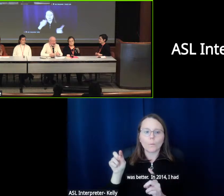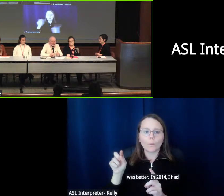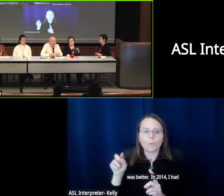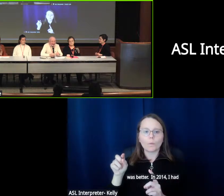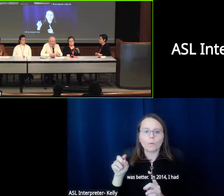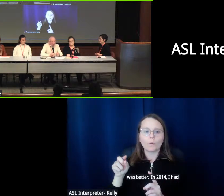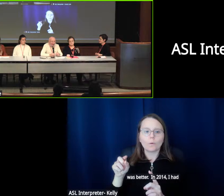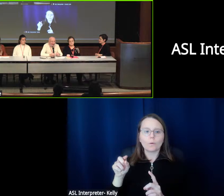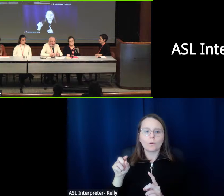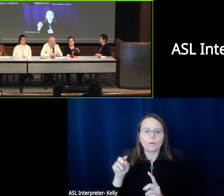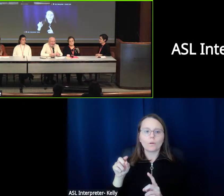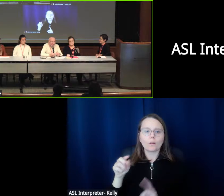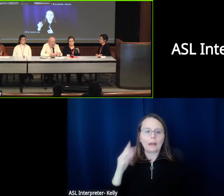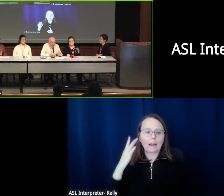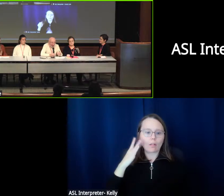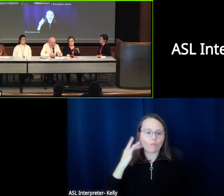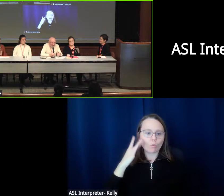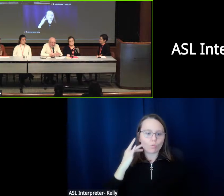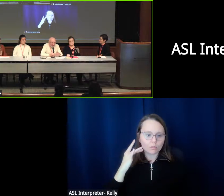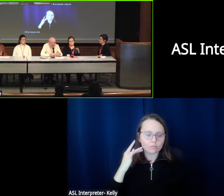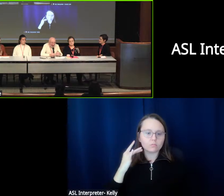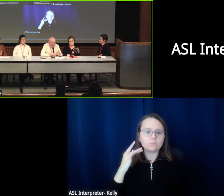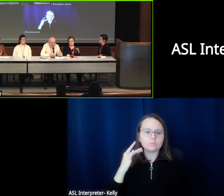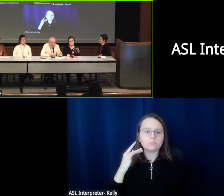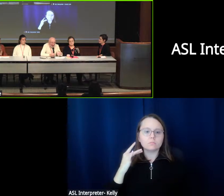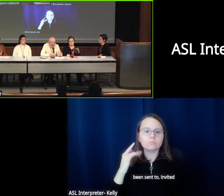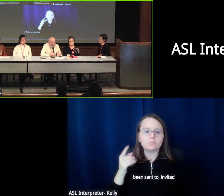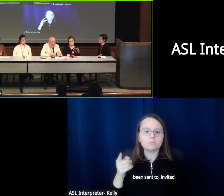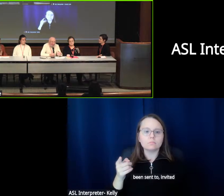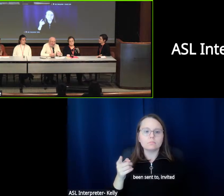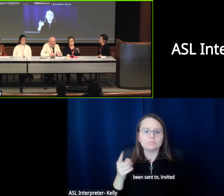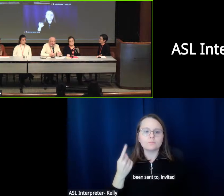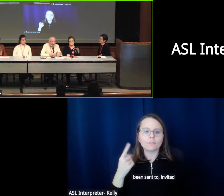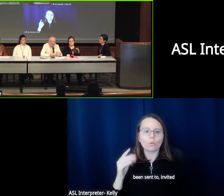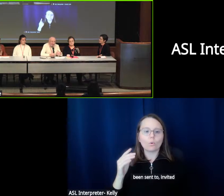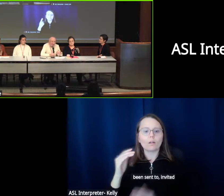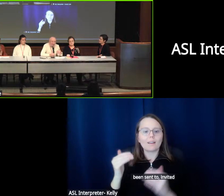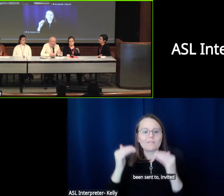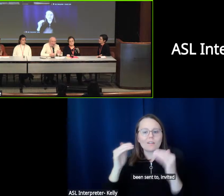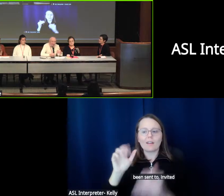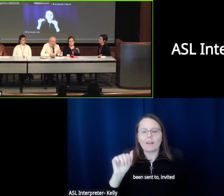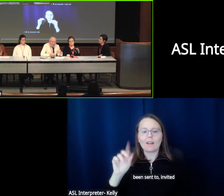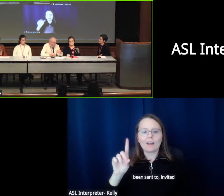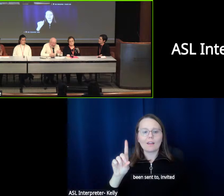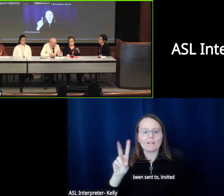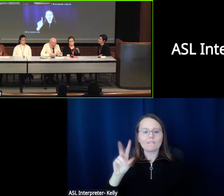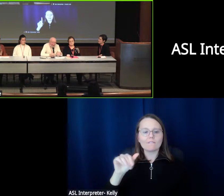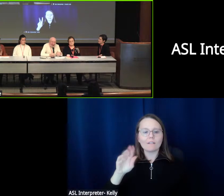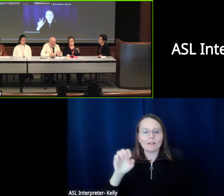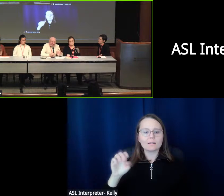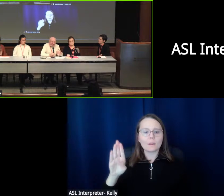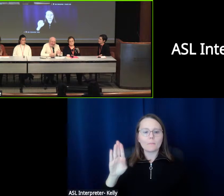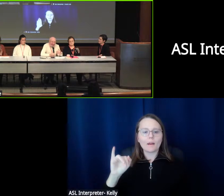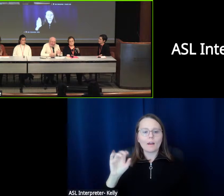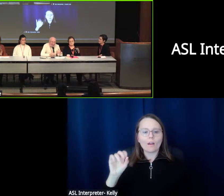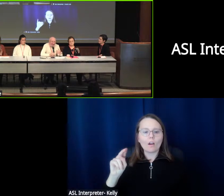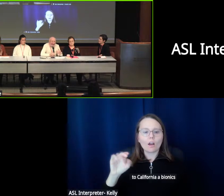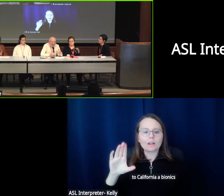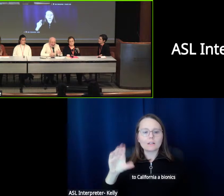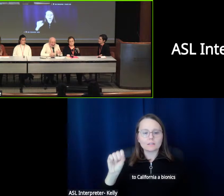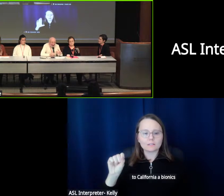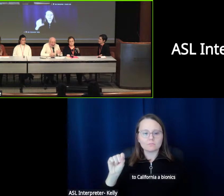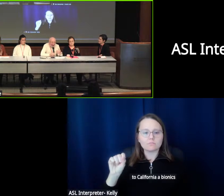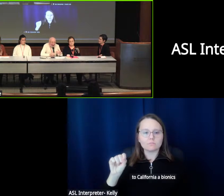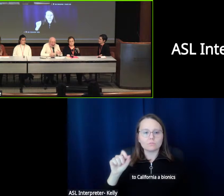Valencia in California, to Advanced Bionics company, to participate in